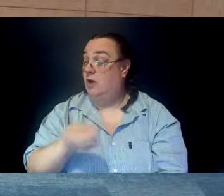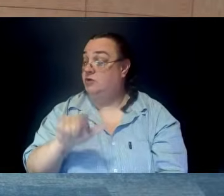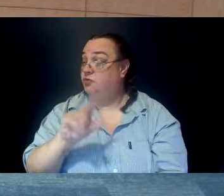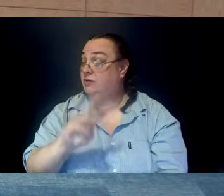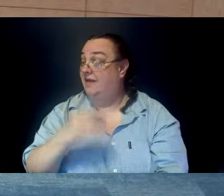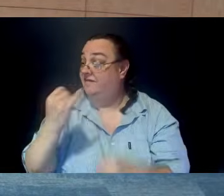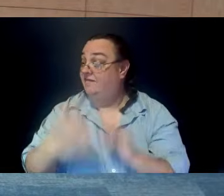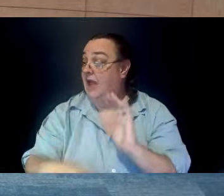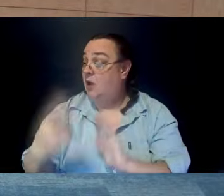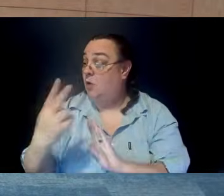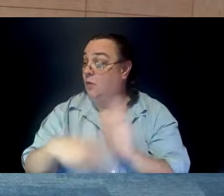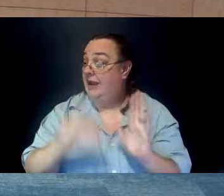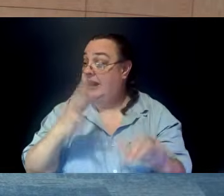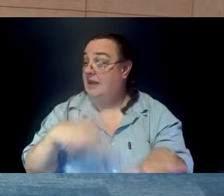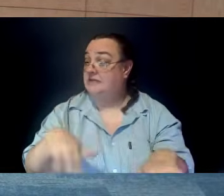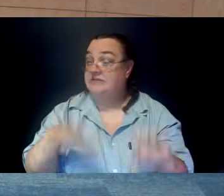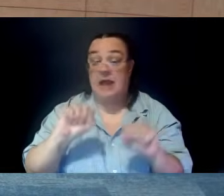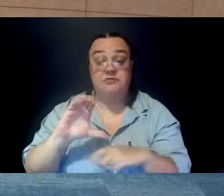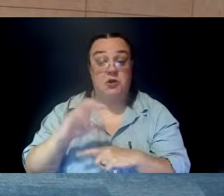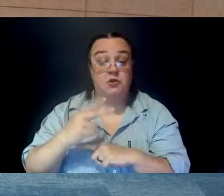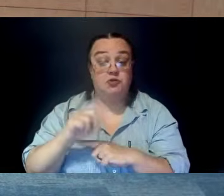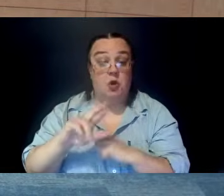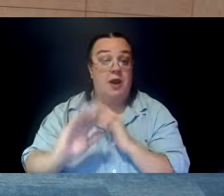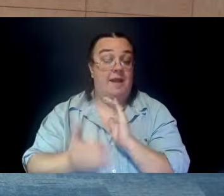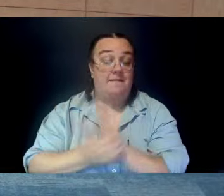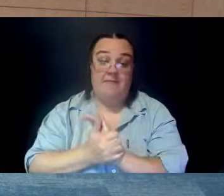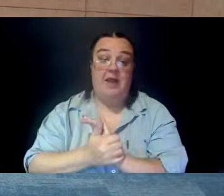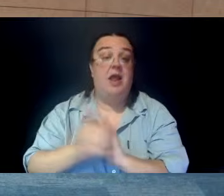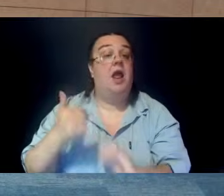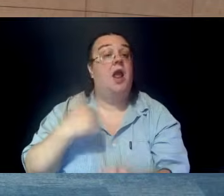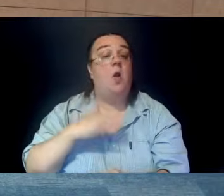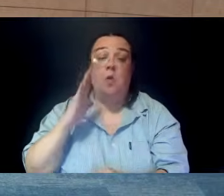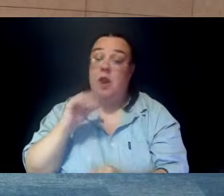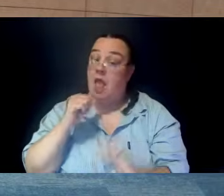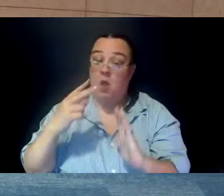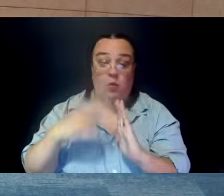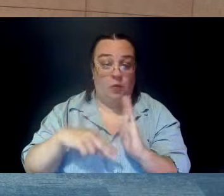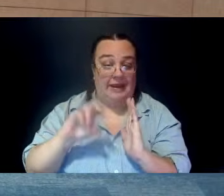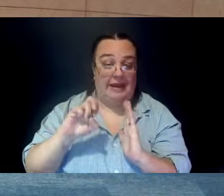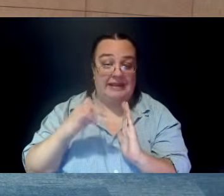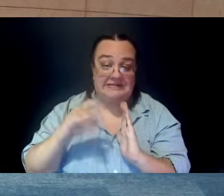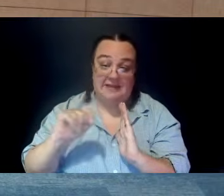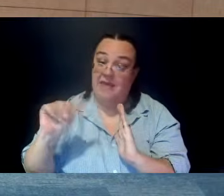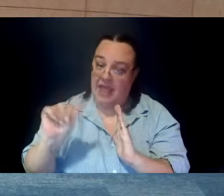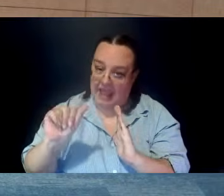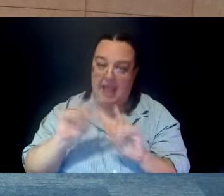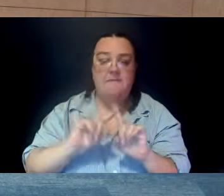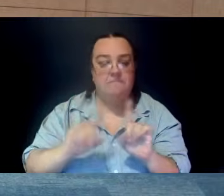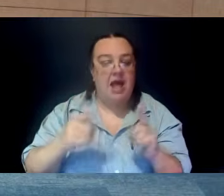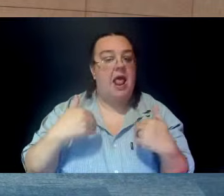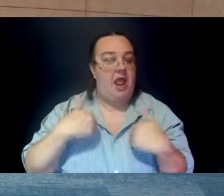Charter Amendment. I will not be reading Exhibit A, but it is available to you.